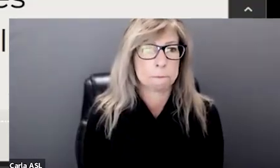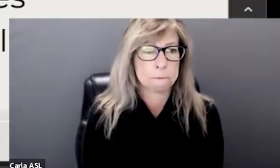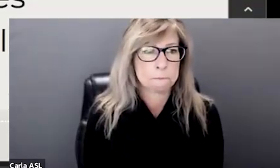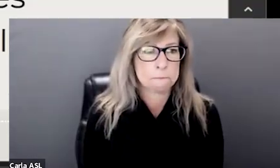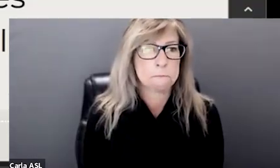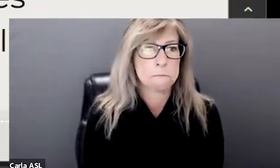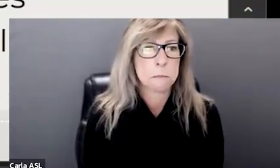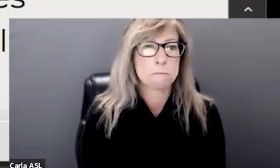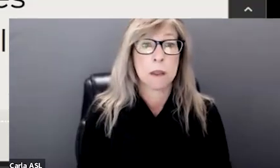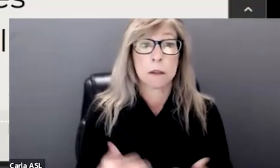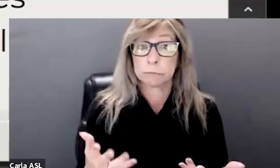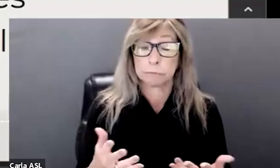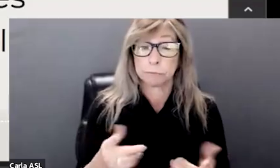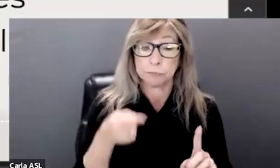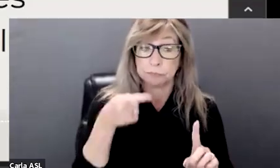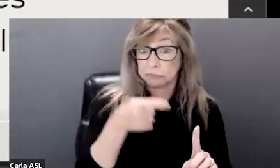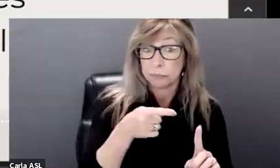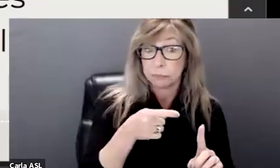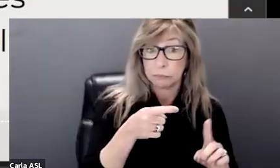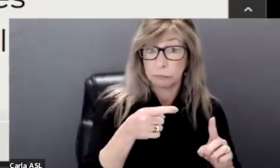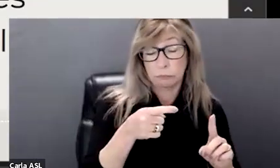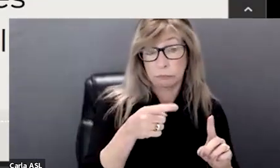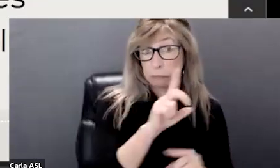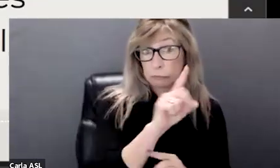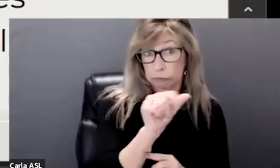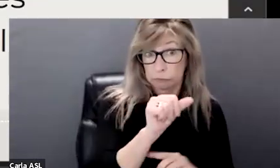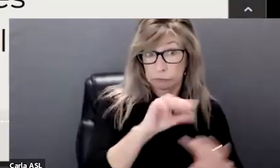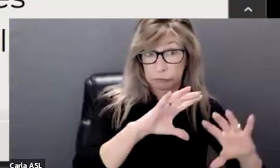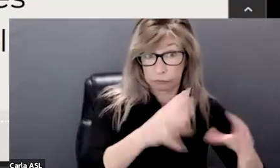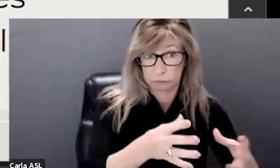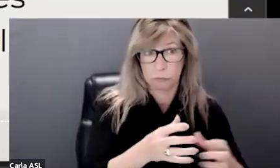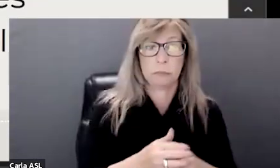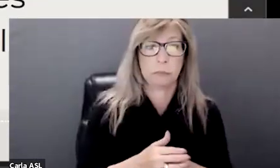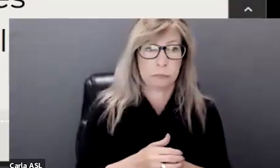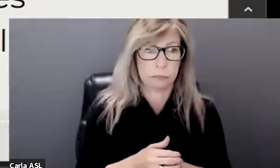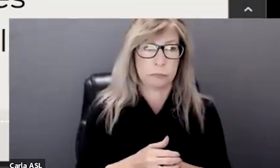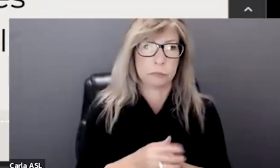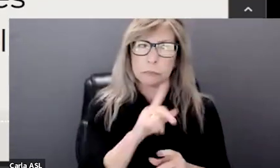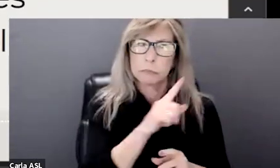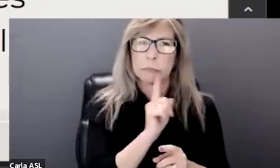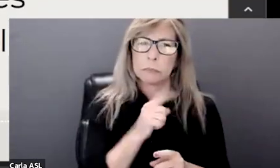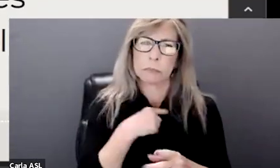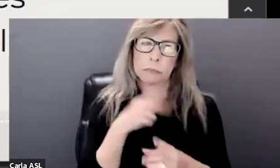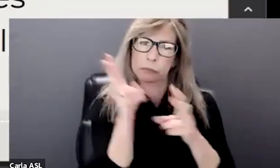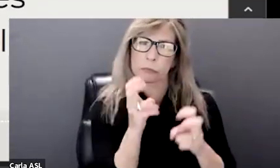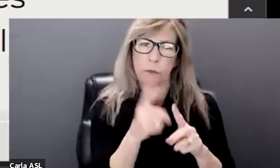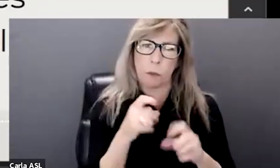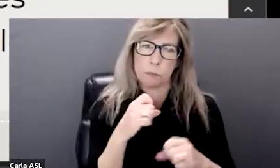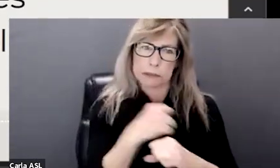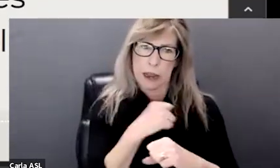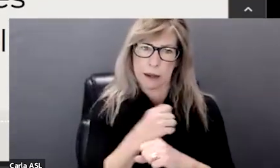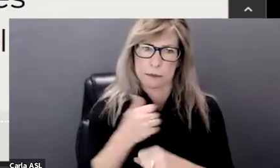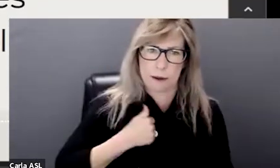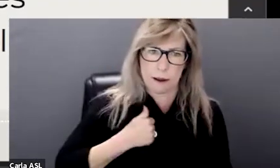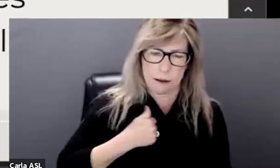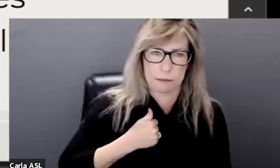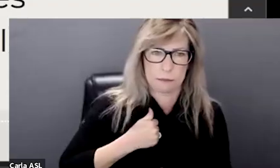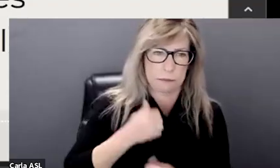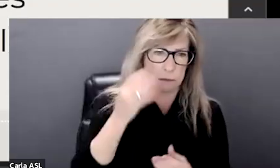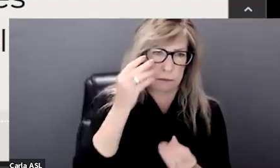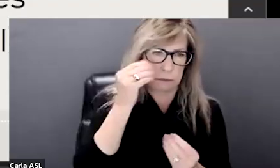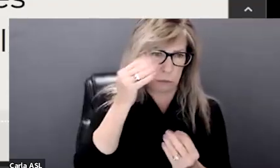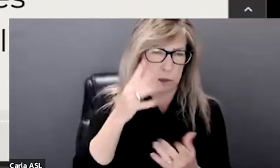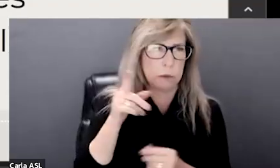far as disability, in the first bullet point tells us, and this is from Statistics Canada, this information